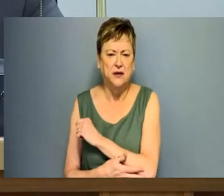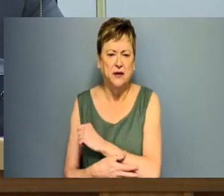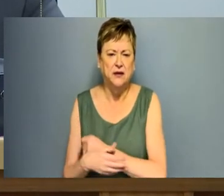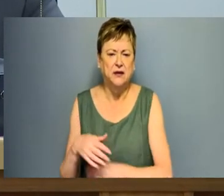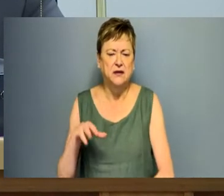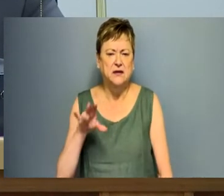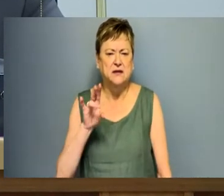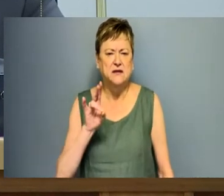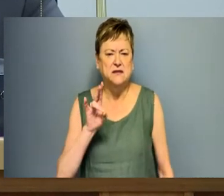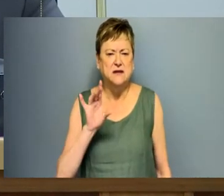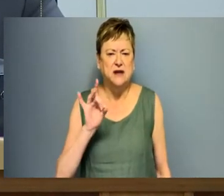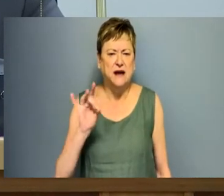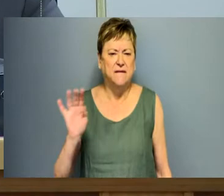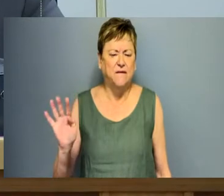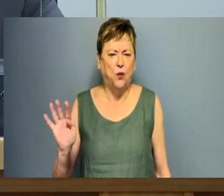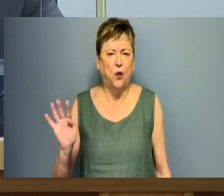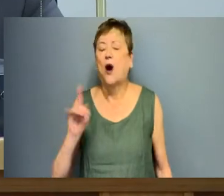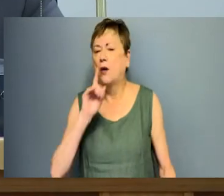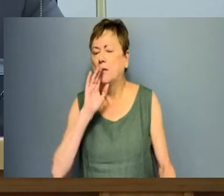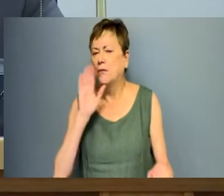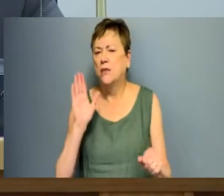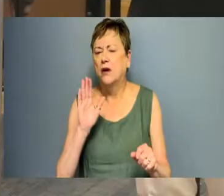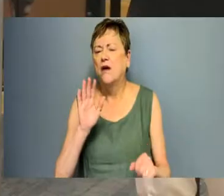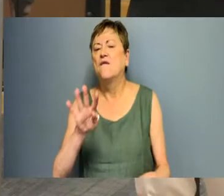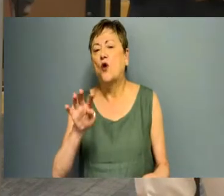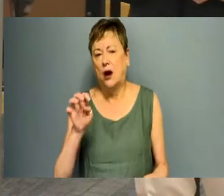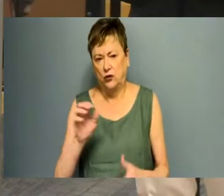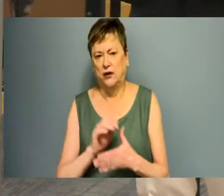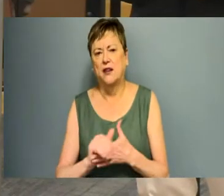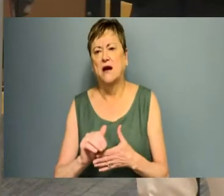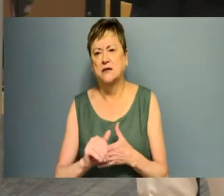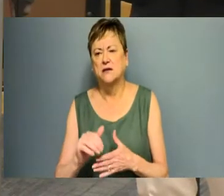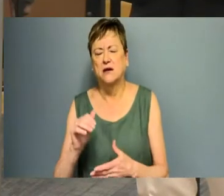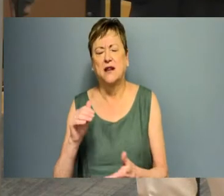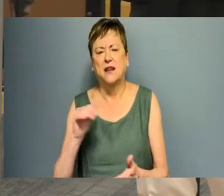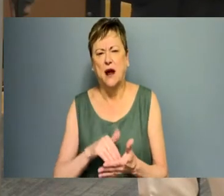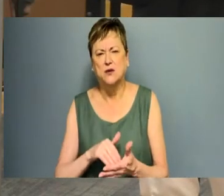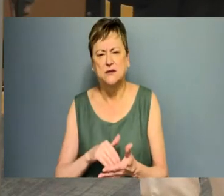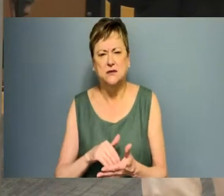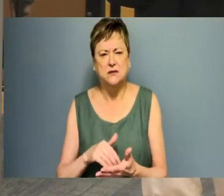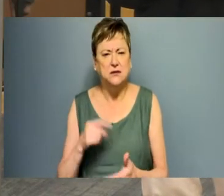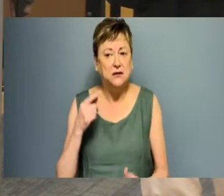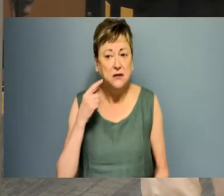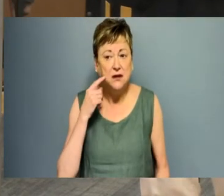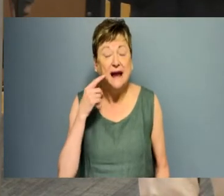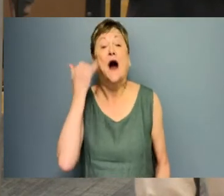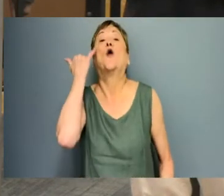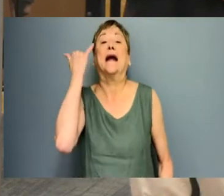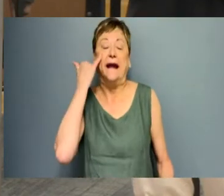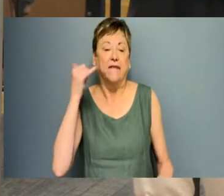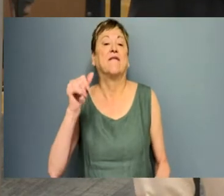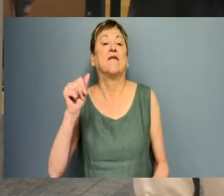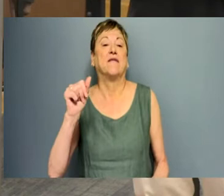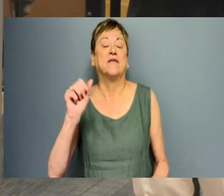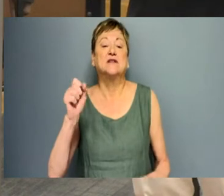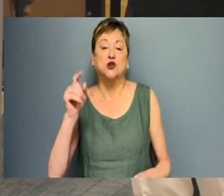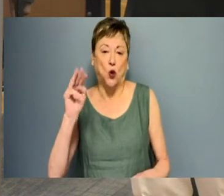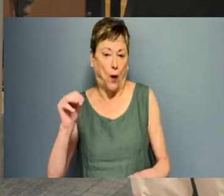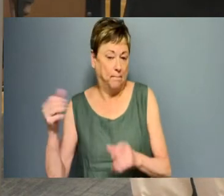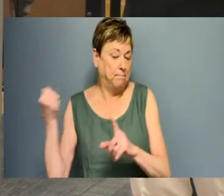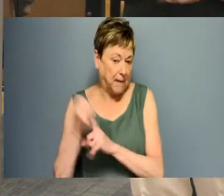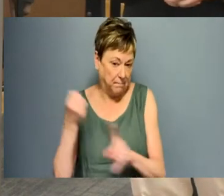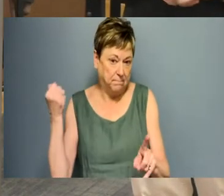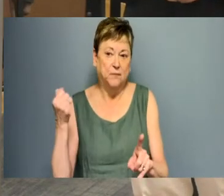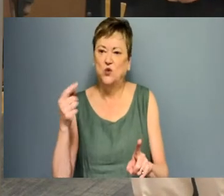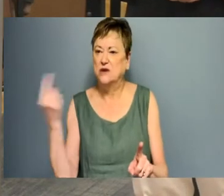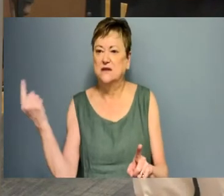784, yeah. The county pledge, 400,000 of that is for contingencies. So again, if that tropical storm comes or something